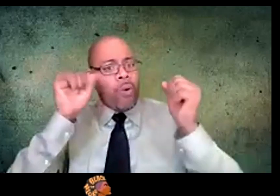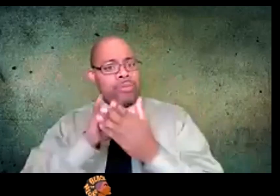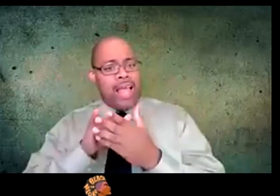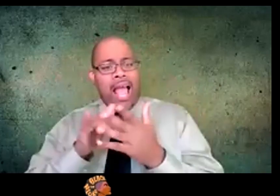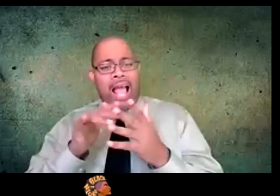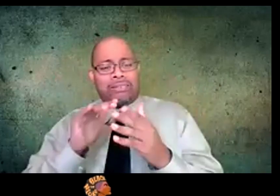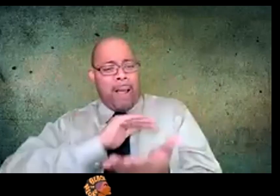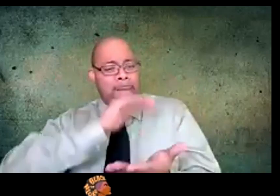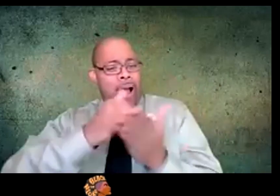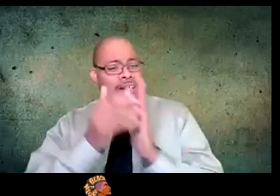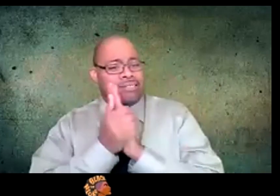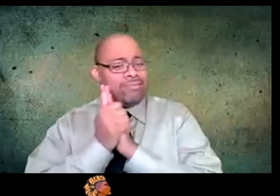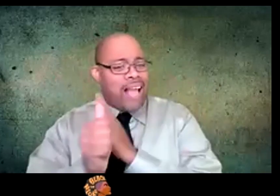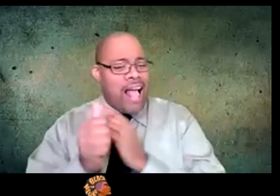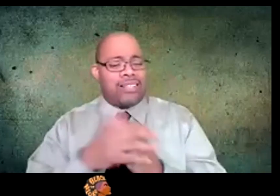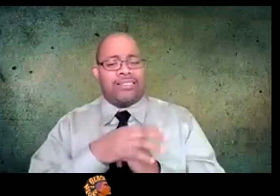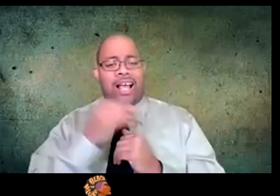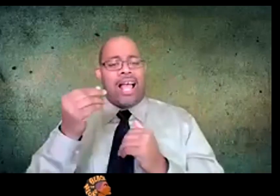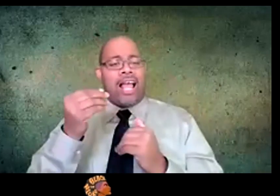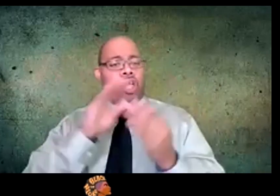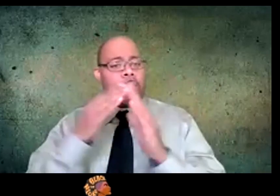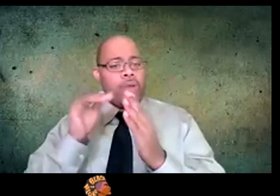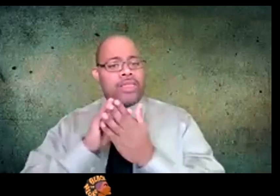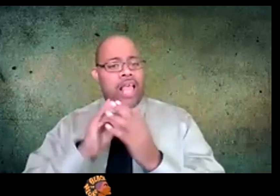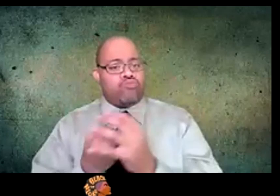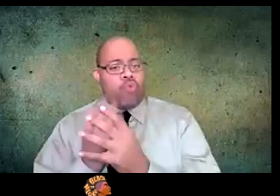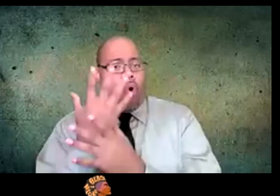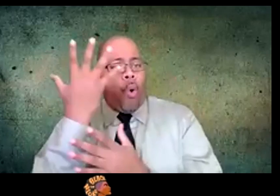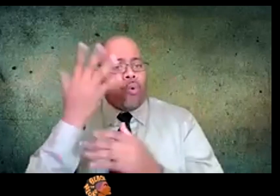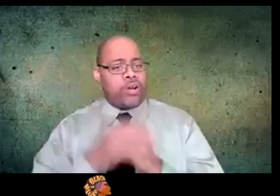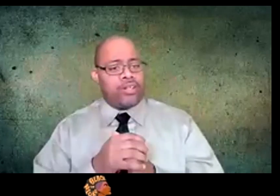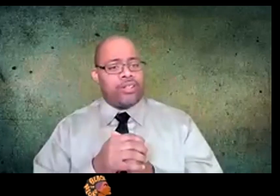talent and the community that was growing out of